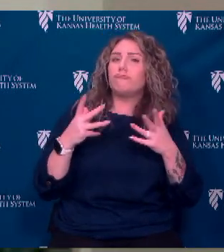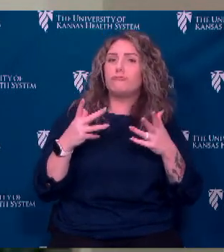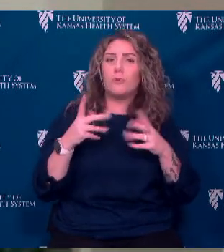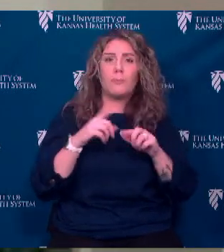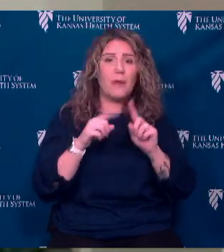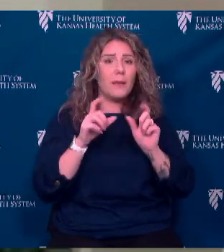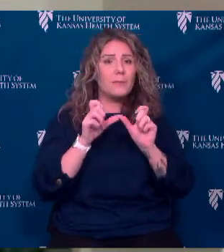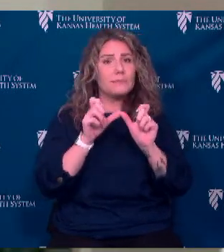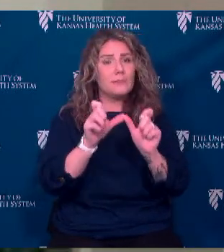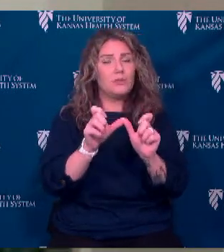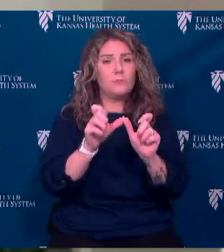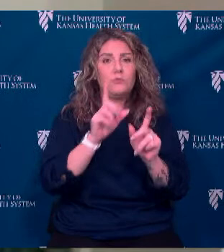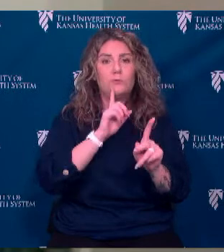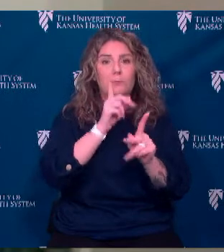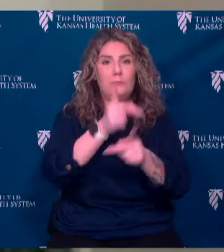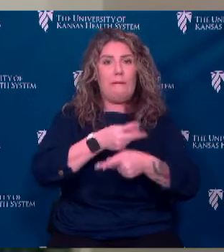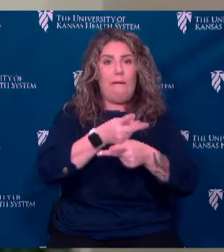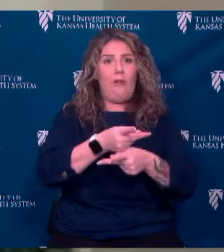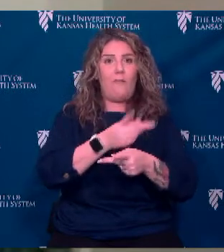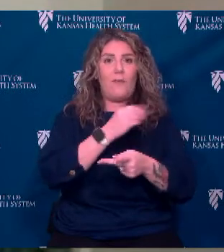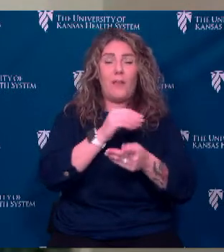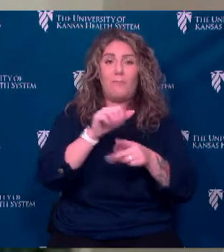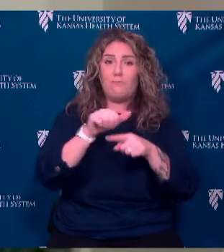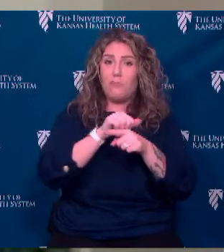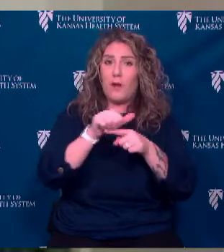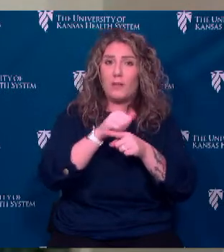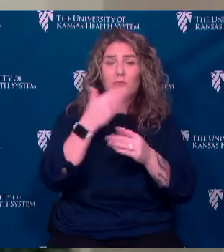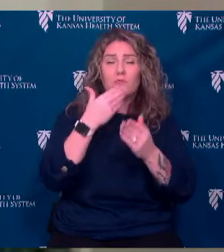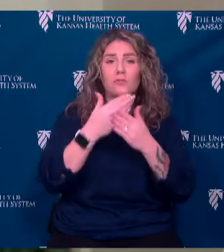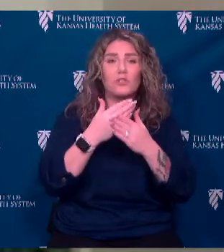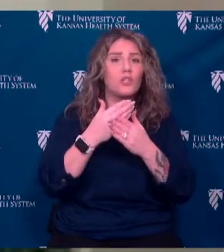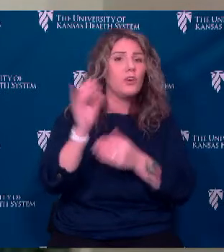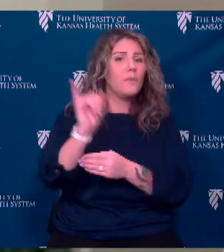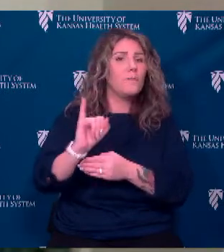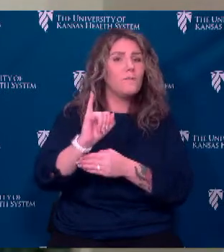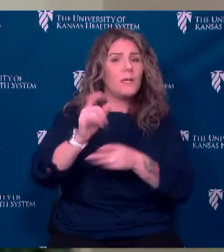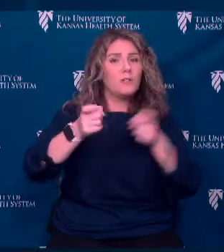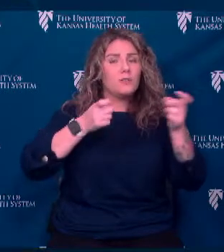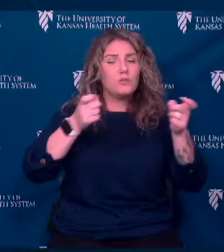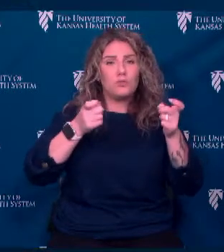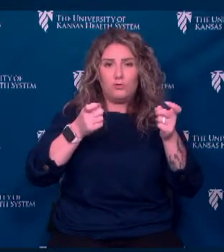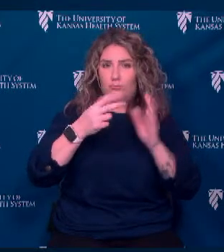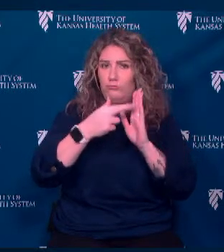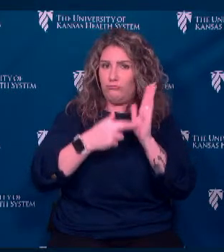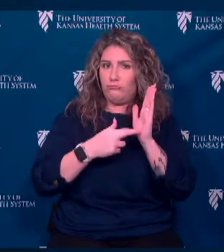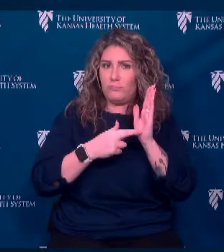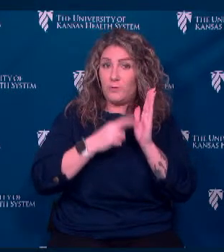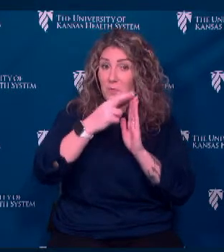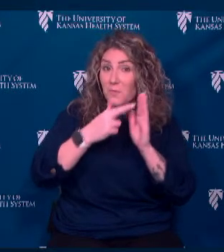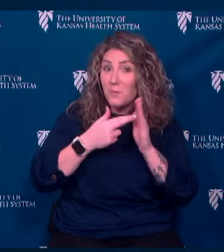very careful. And as Dr. Site says, practice good infection control measures. Yeah, those rules, they still follow you everywhere you go,